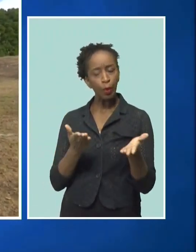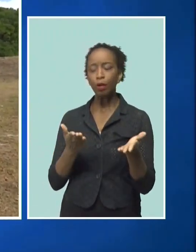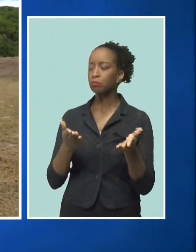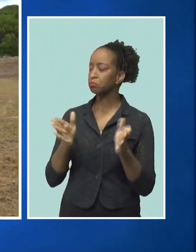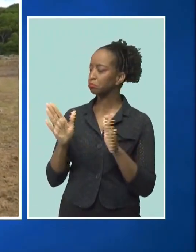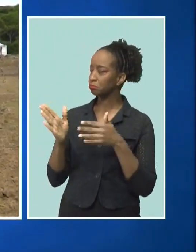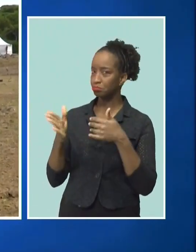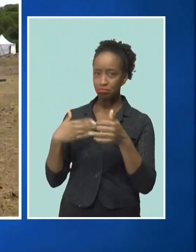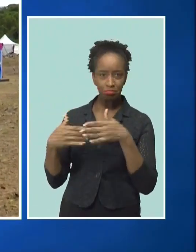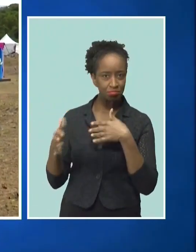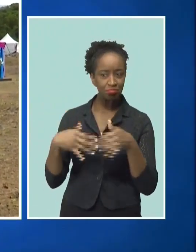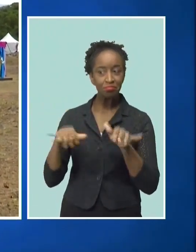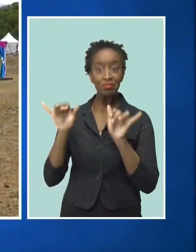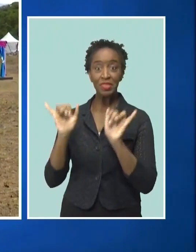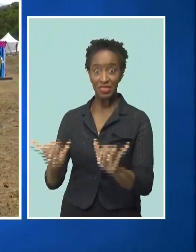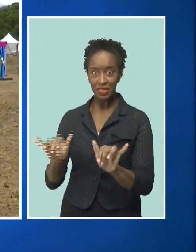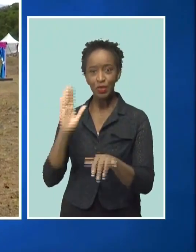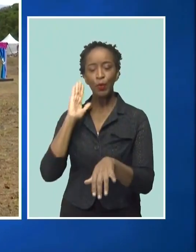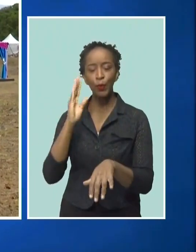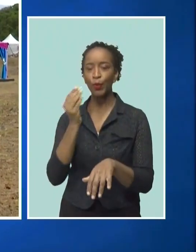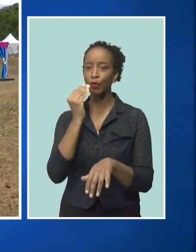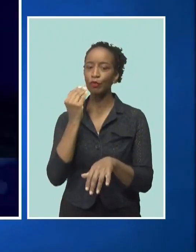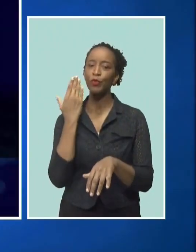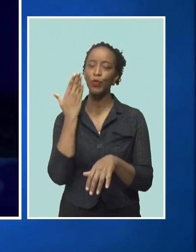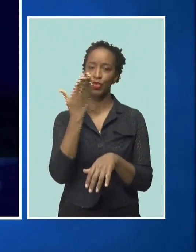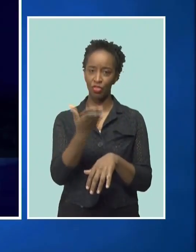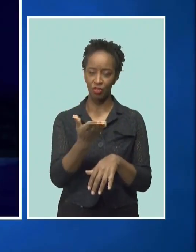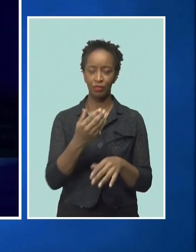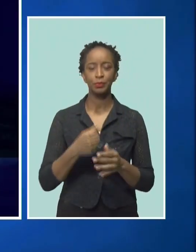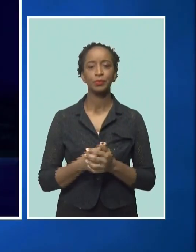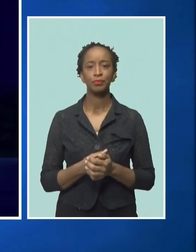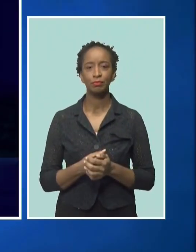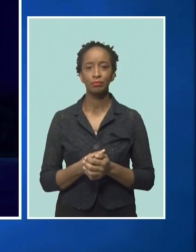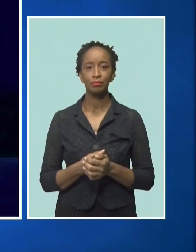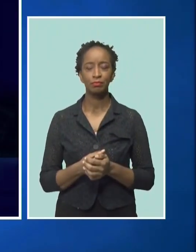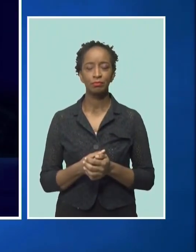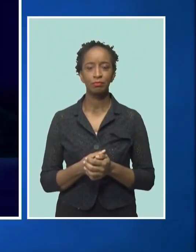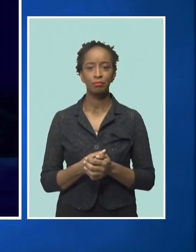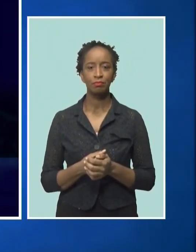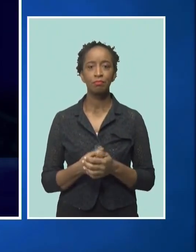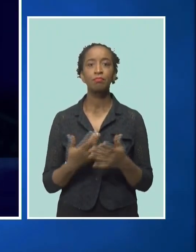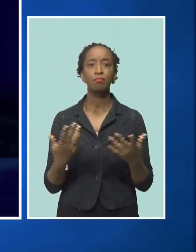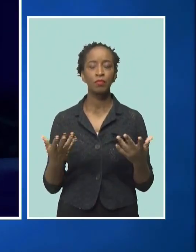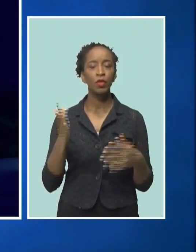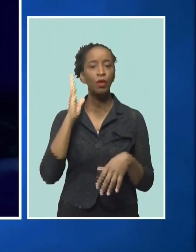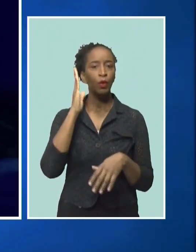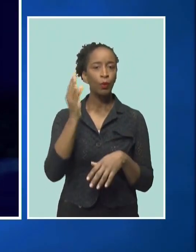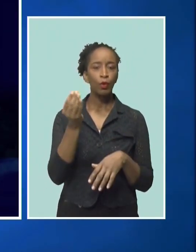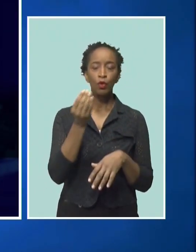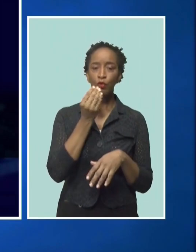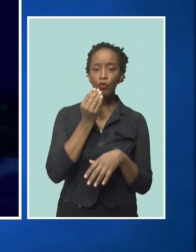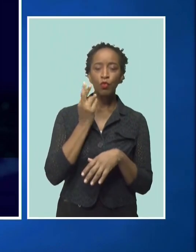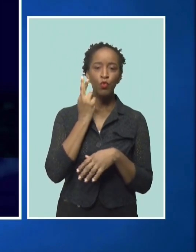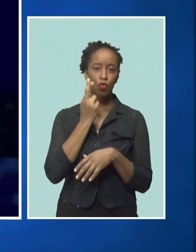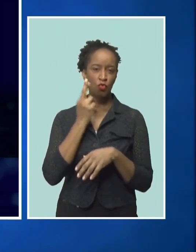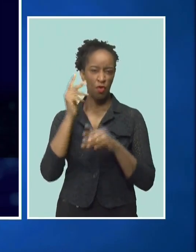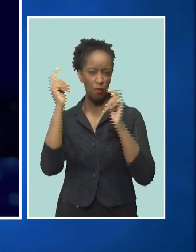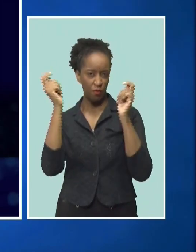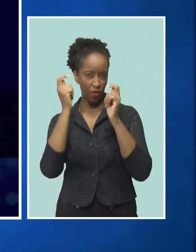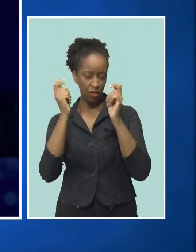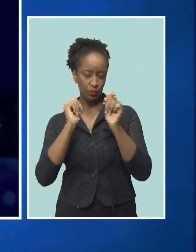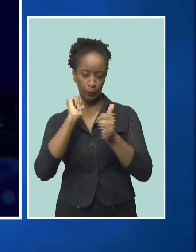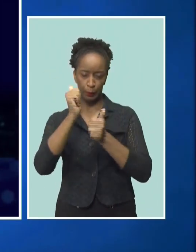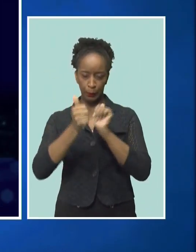drinks on sale. The Barbados Food and Rum Festival has a showcase there. There are vendors there, so I'm inviting everybody to come